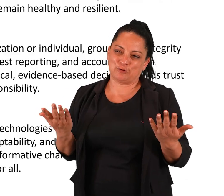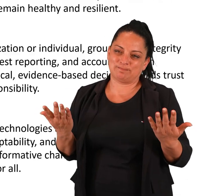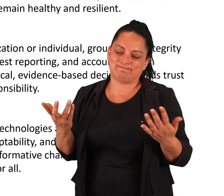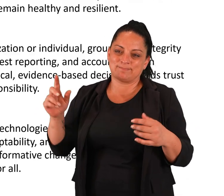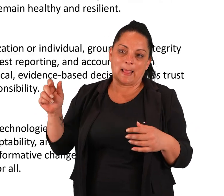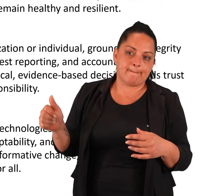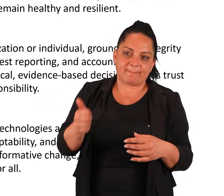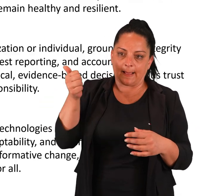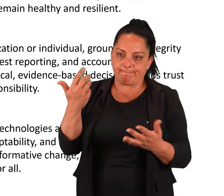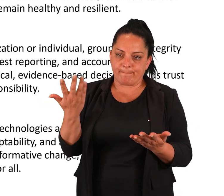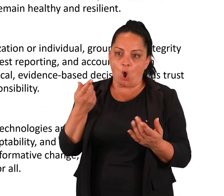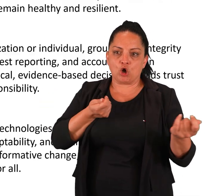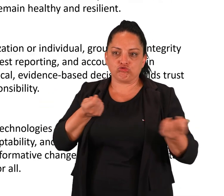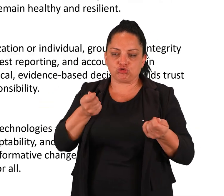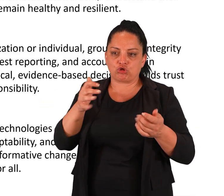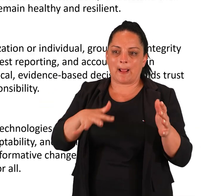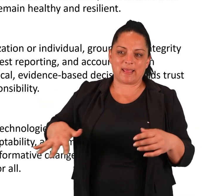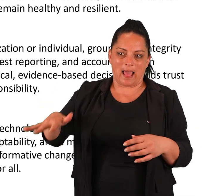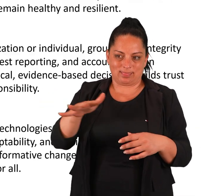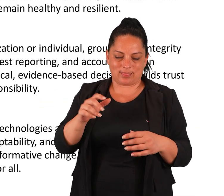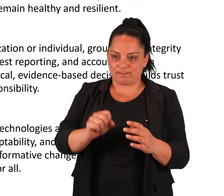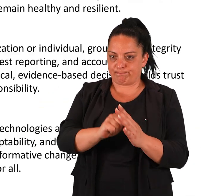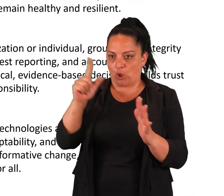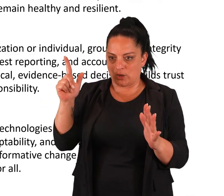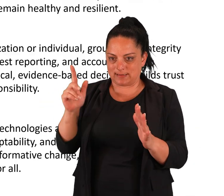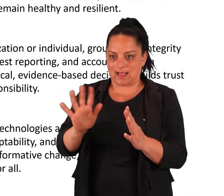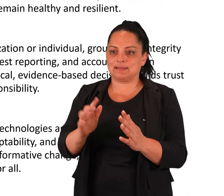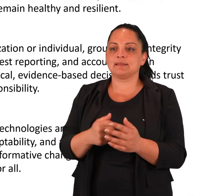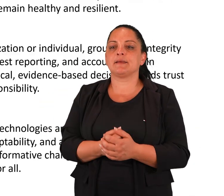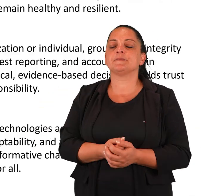have environmental stewardship, which is fundamental.